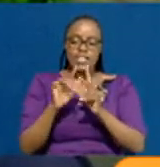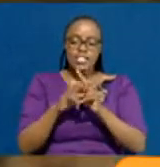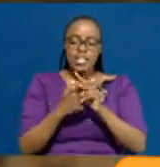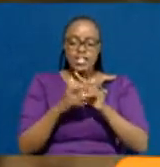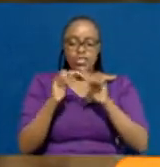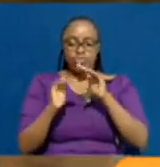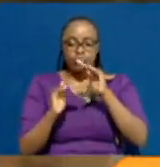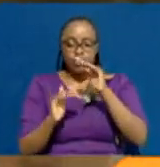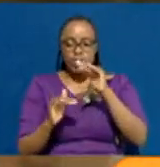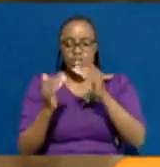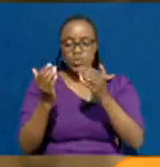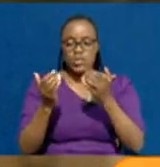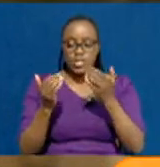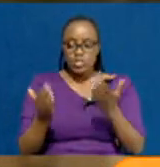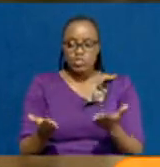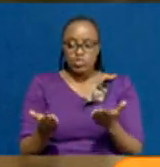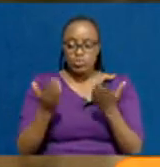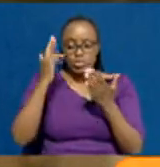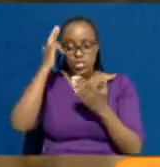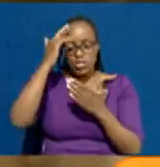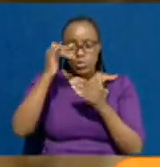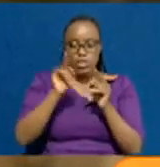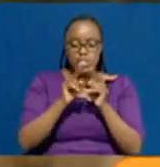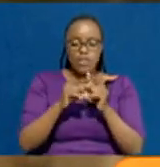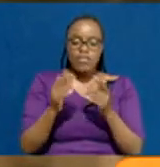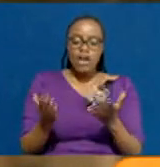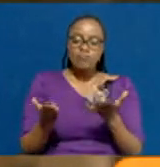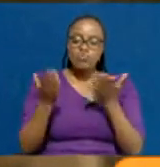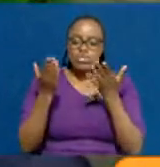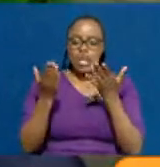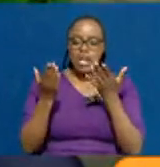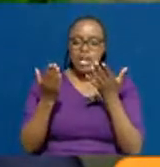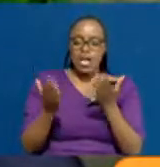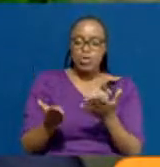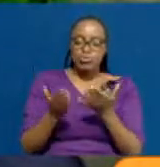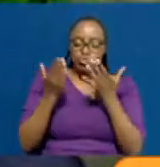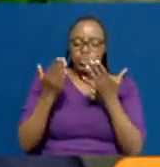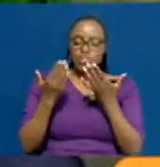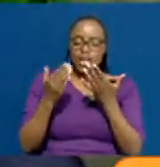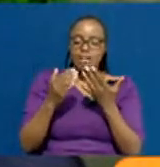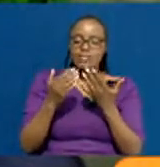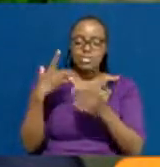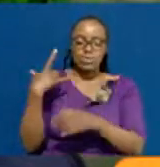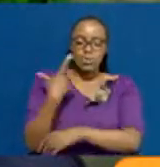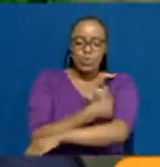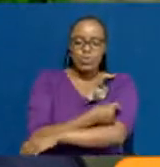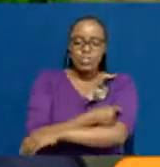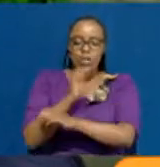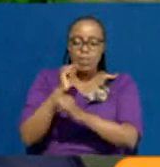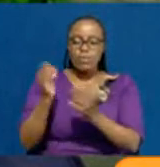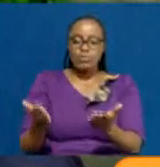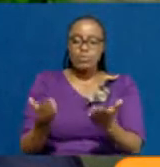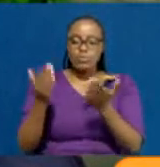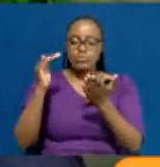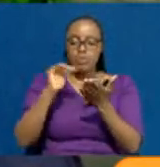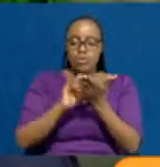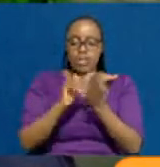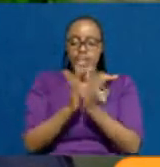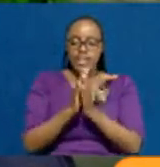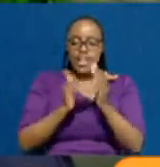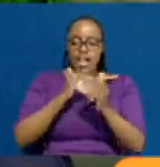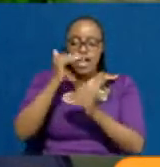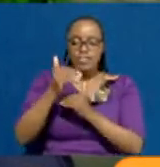down. You need to boost, and that's why we call it a booster dose. You need to boost your immunity so that you raise it up again. And again,